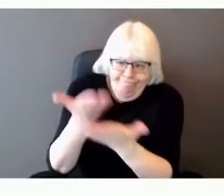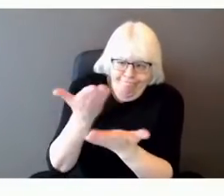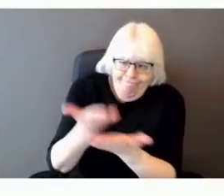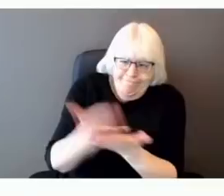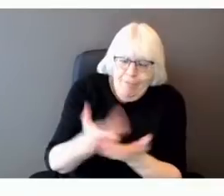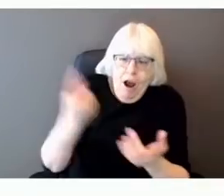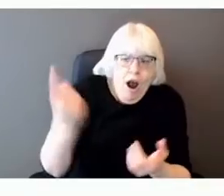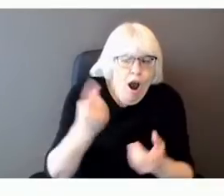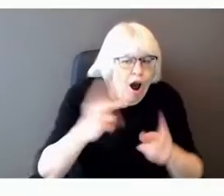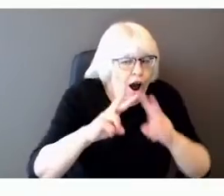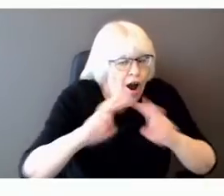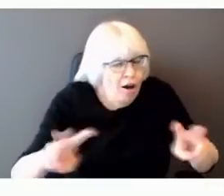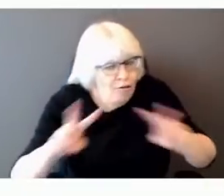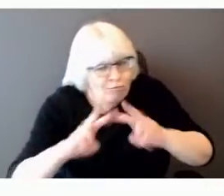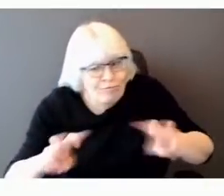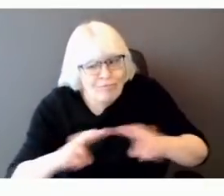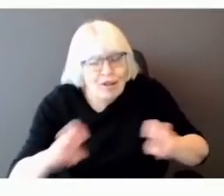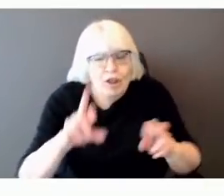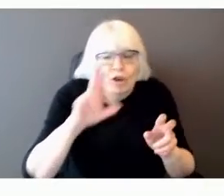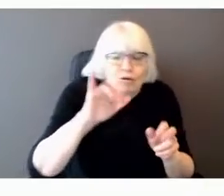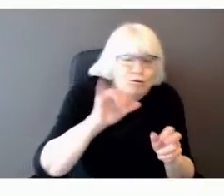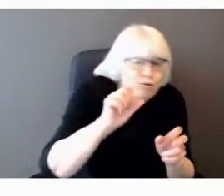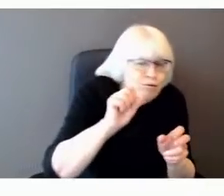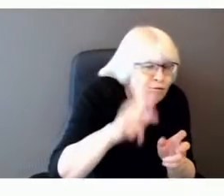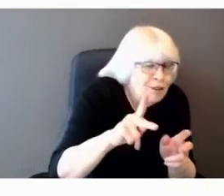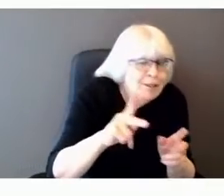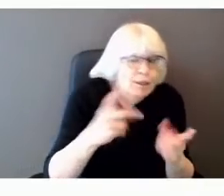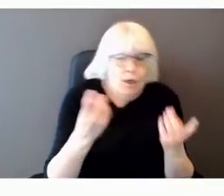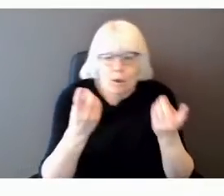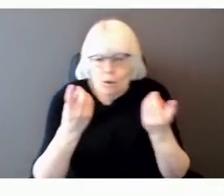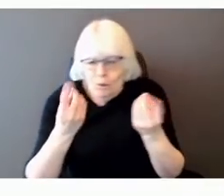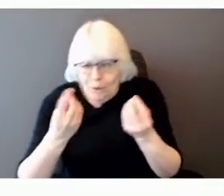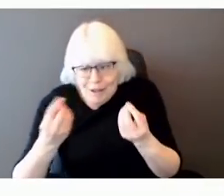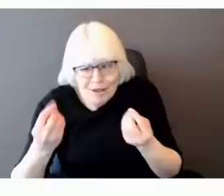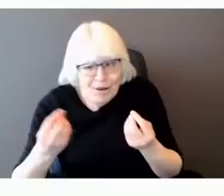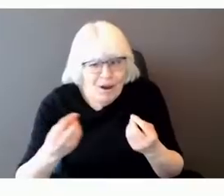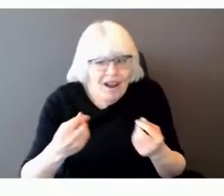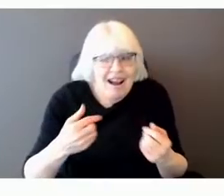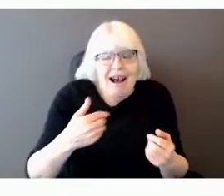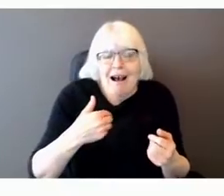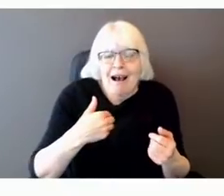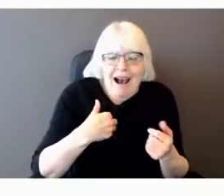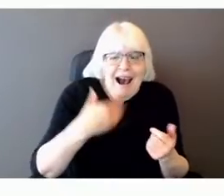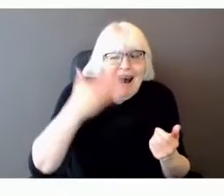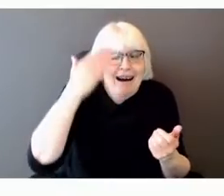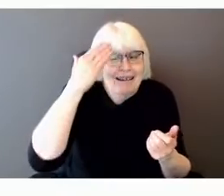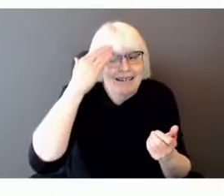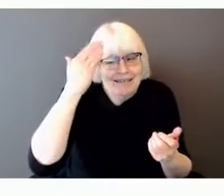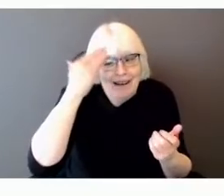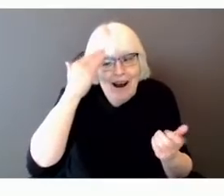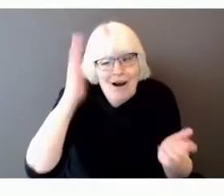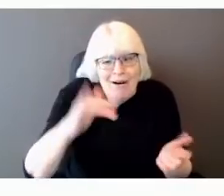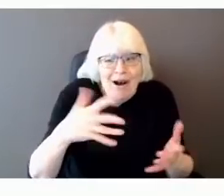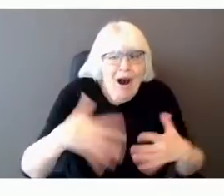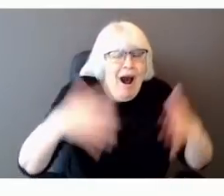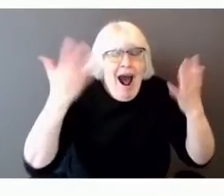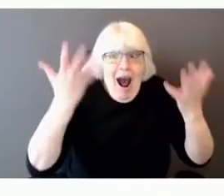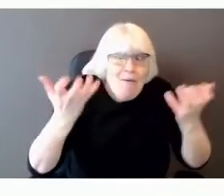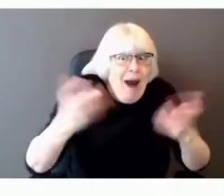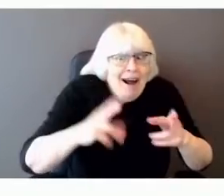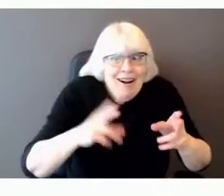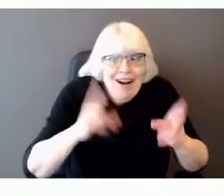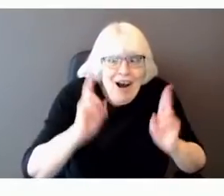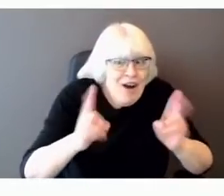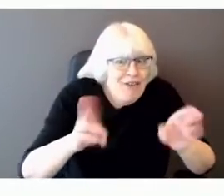every other announcement, some people will want these steps to move faster and others will want us to slow down.